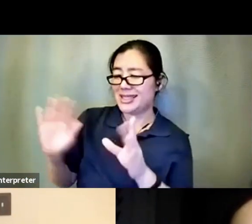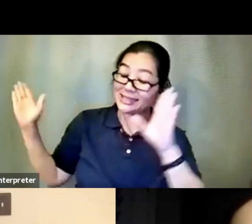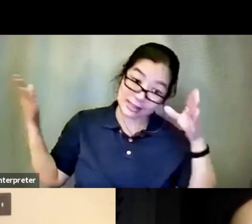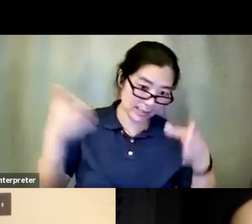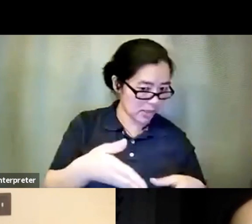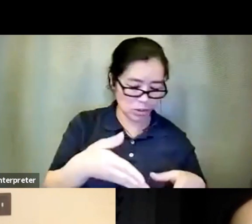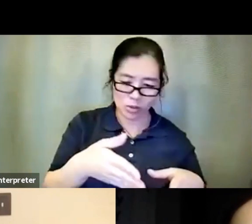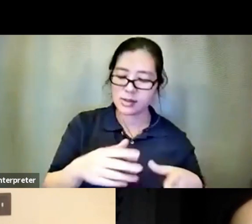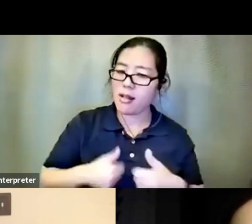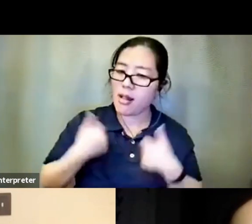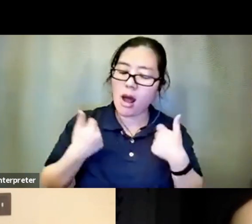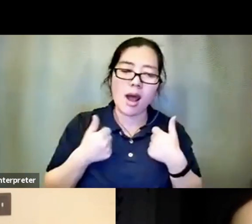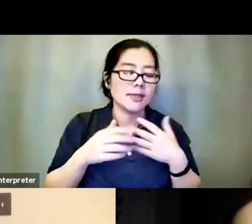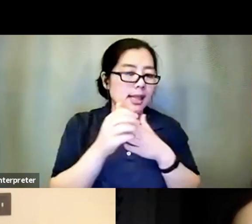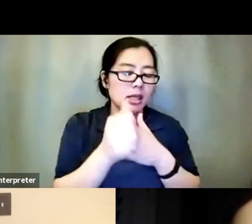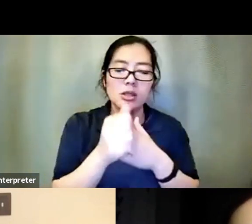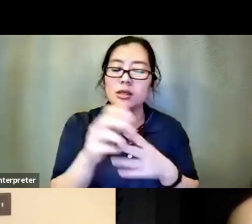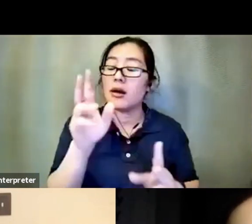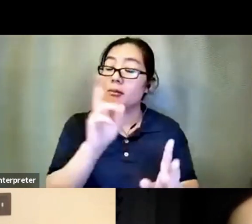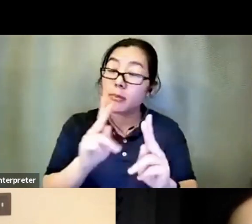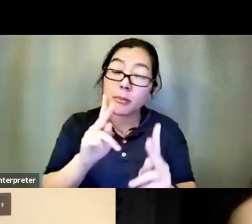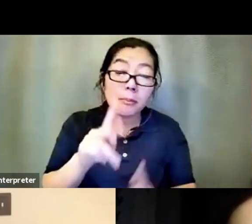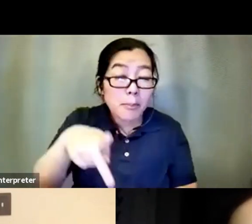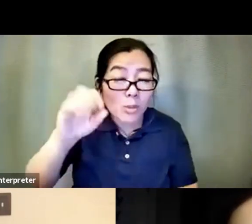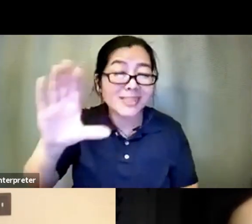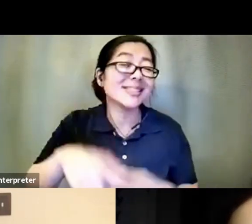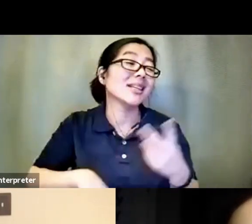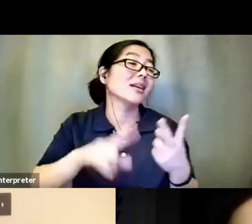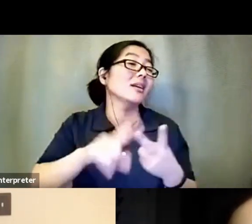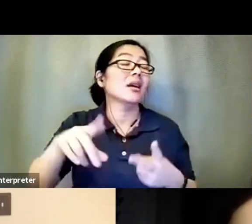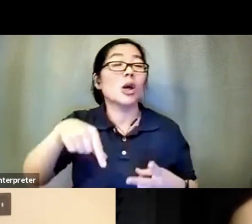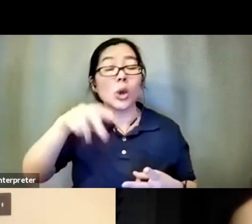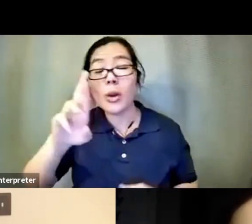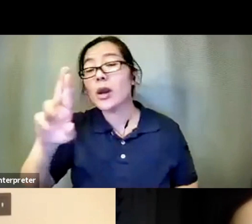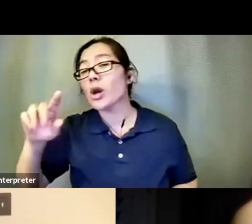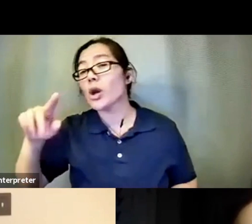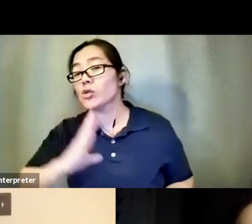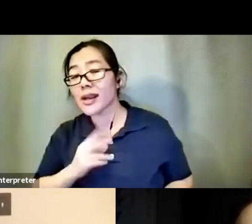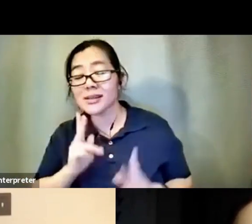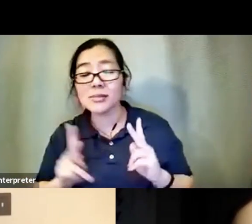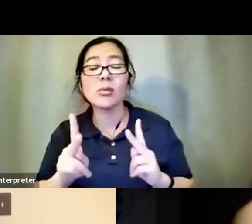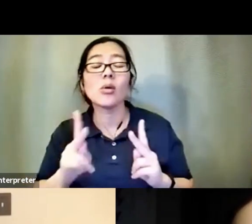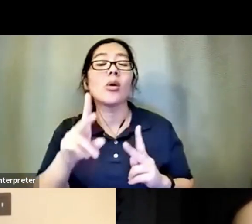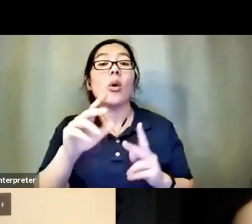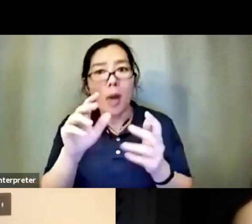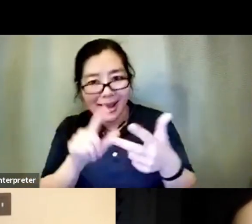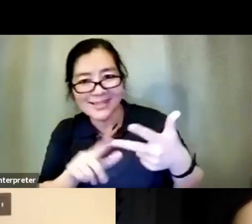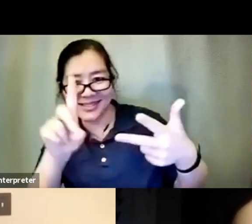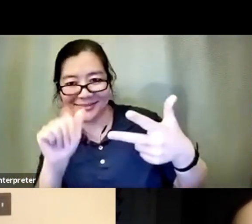of people of color, of queer and trans people with disabilities. And if it doesn't have that, it's not disability justice, right?